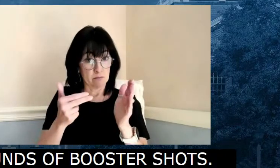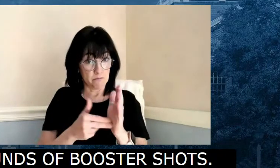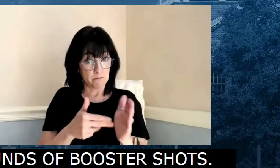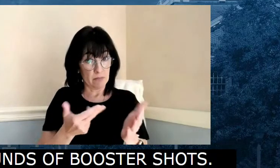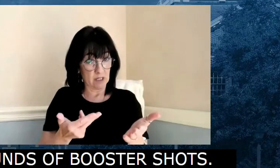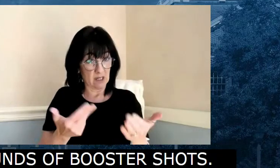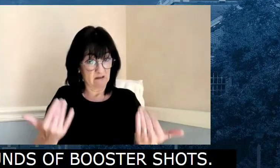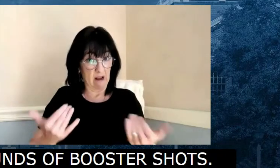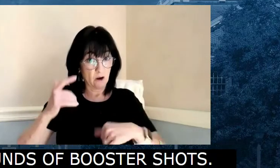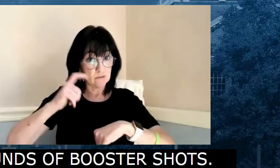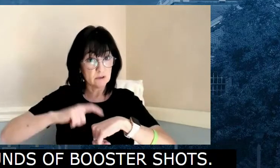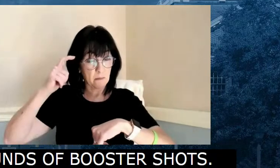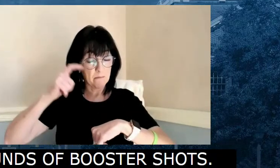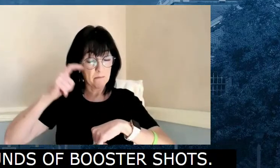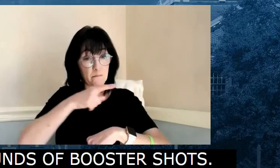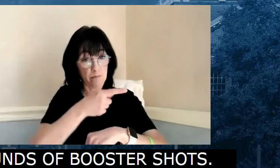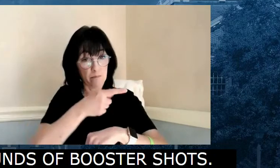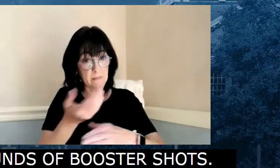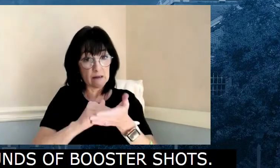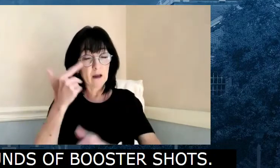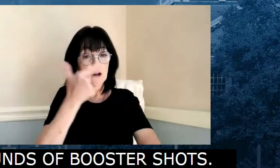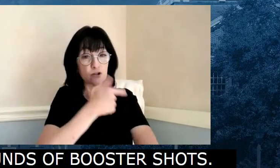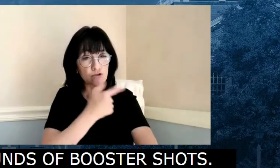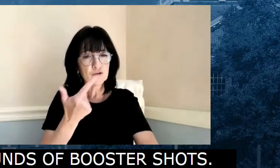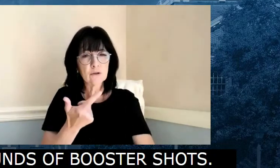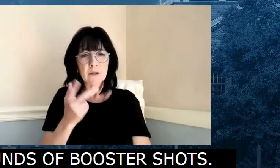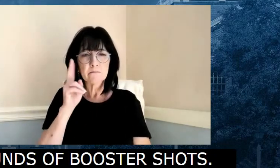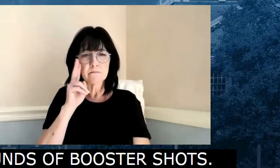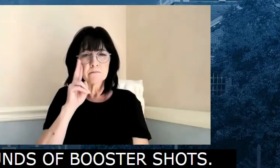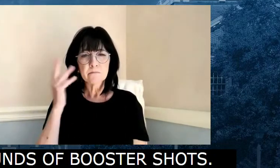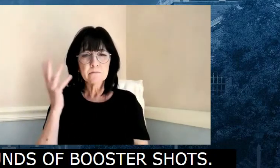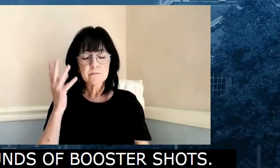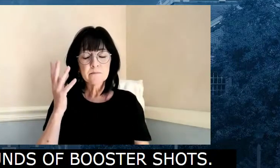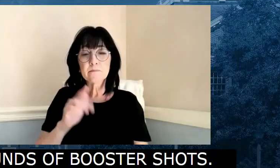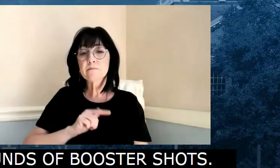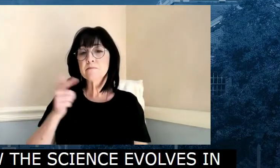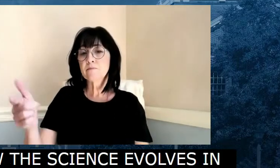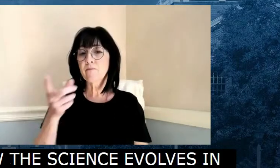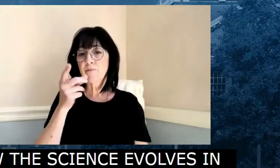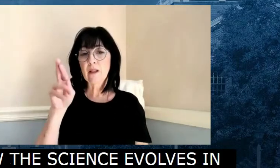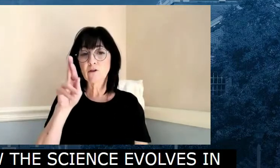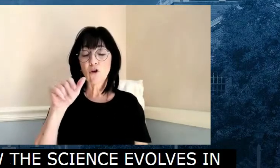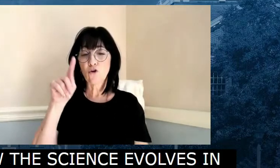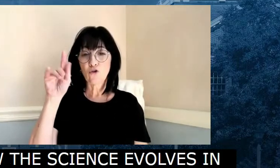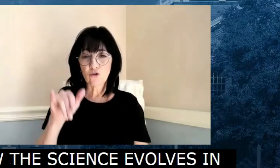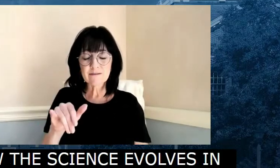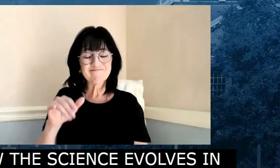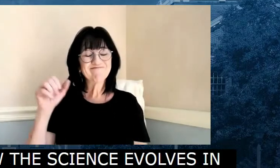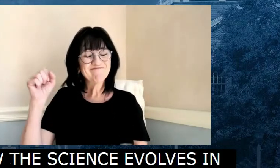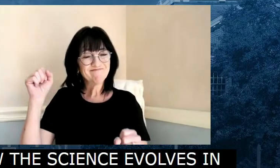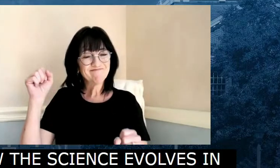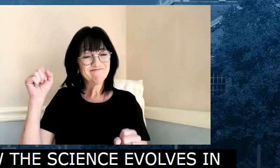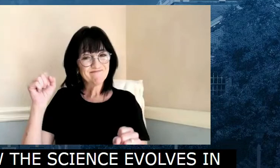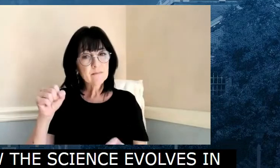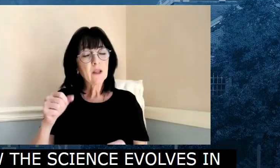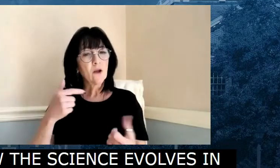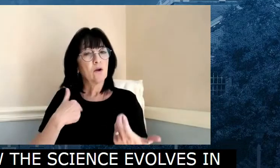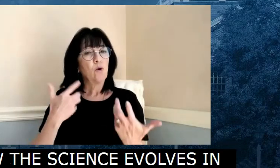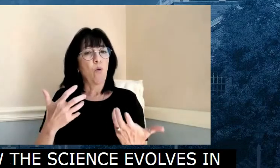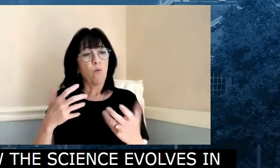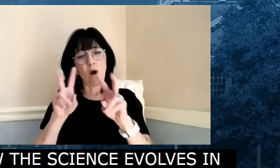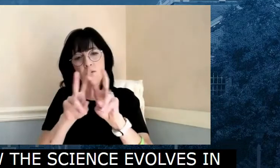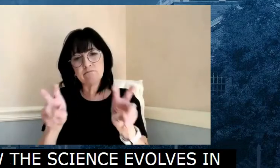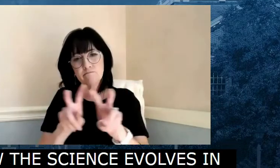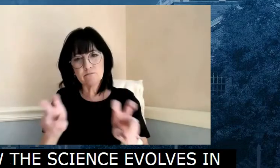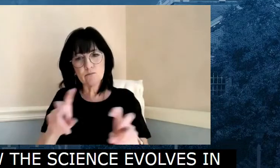in around the situation of whether boosters are necessary and when they